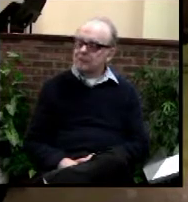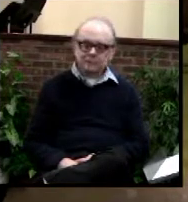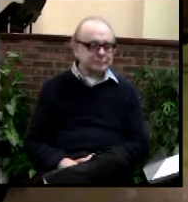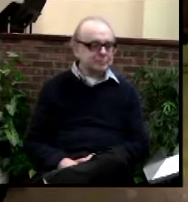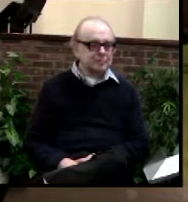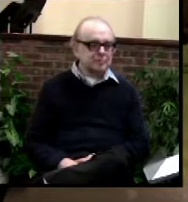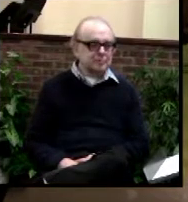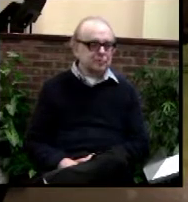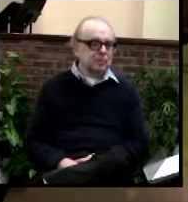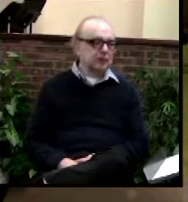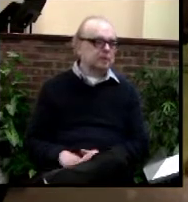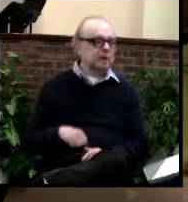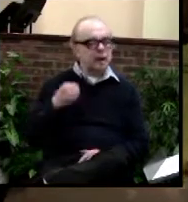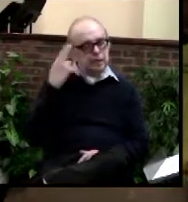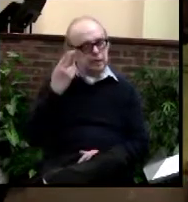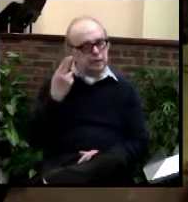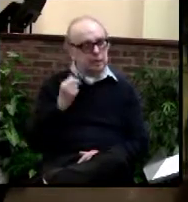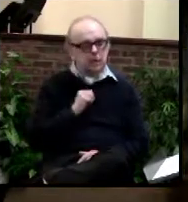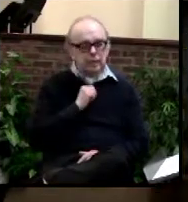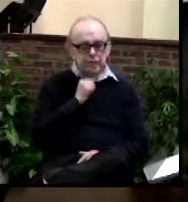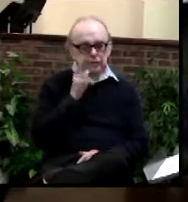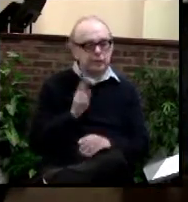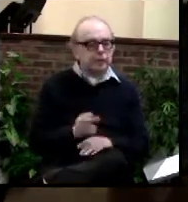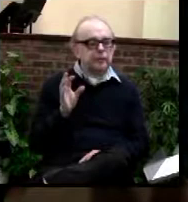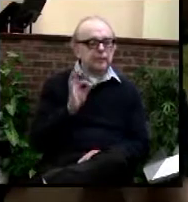But there's other reasons that you don't wear flip-flops, right?